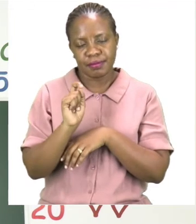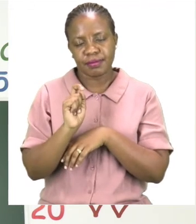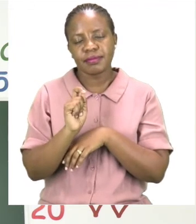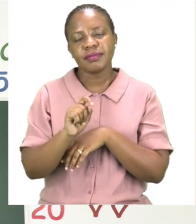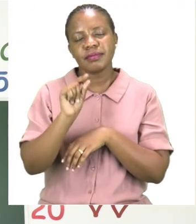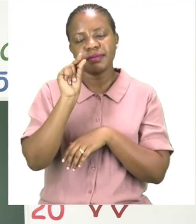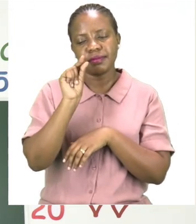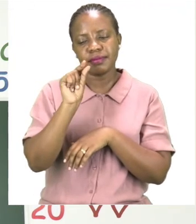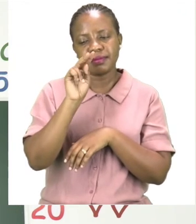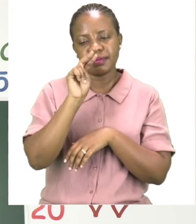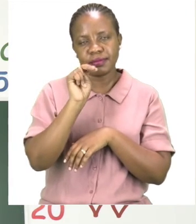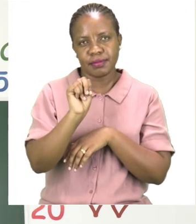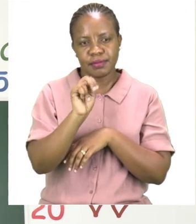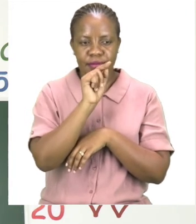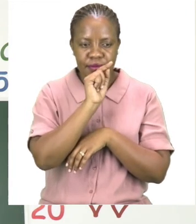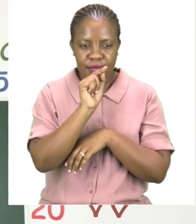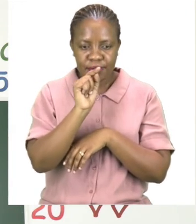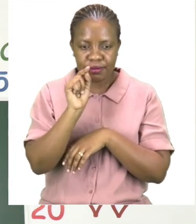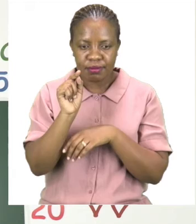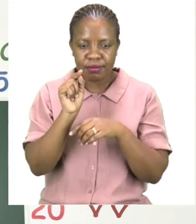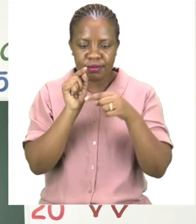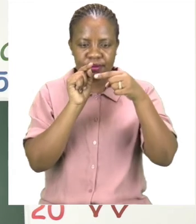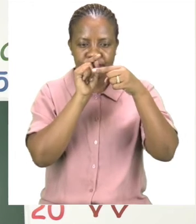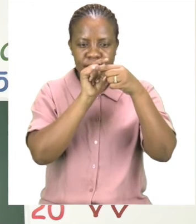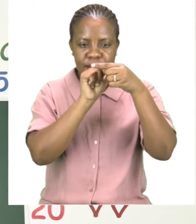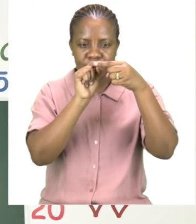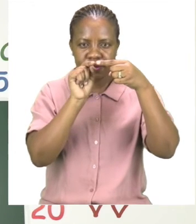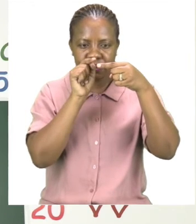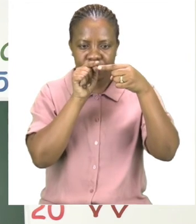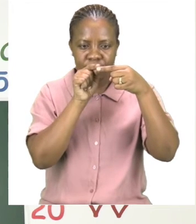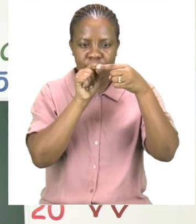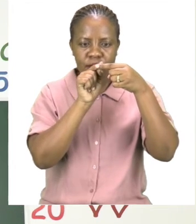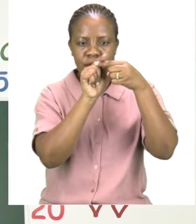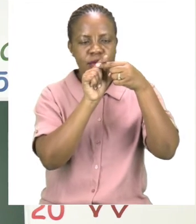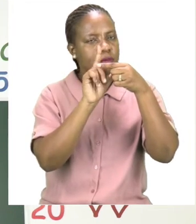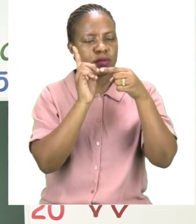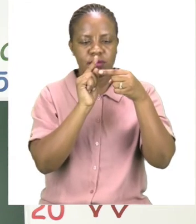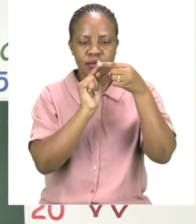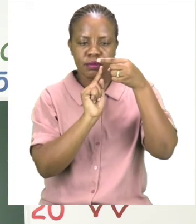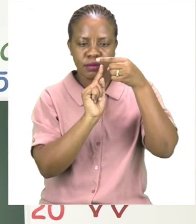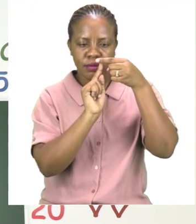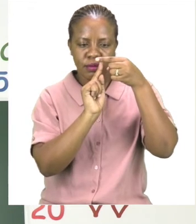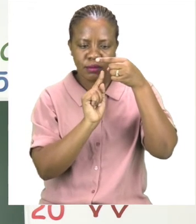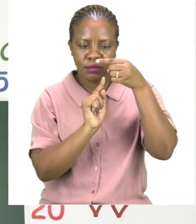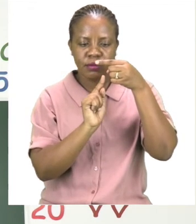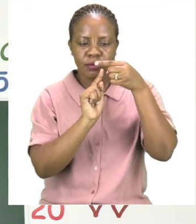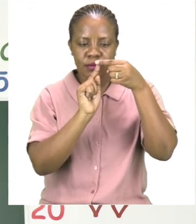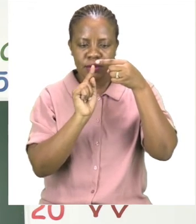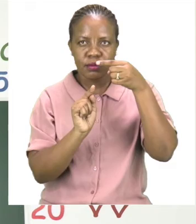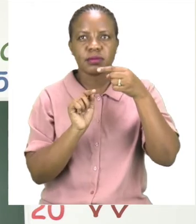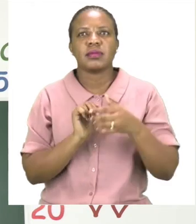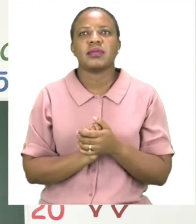does not cross the dotted line. The rest of the exercise you are going to do by yourself. And